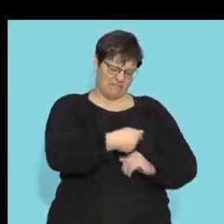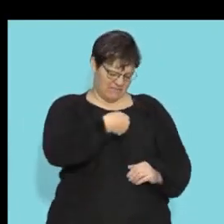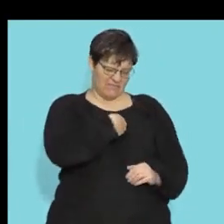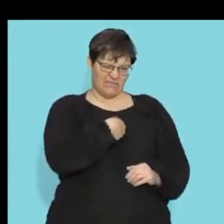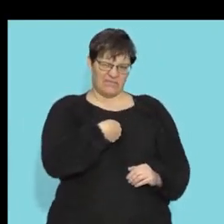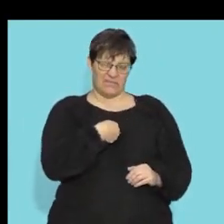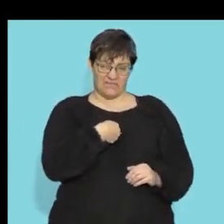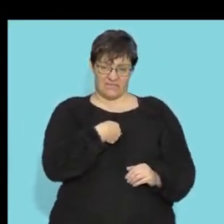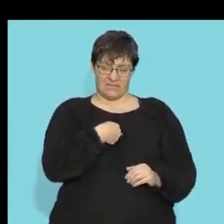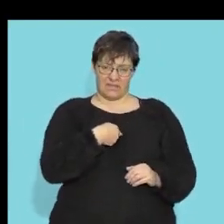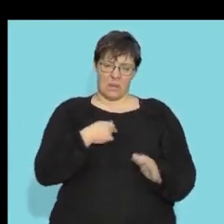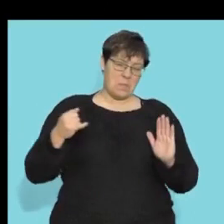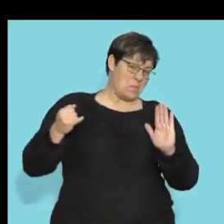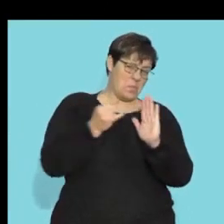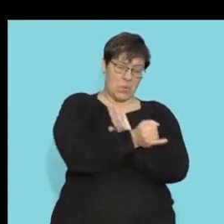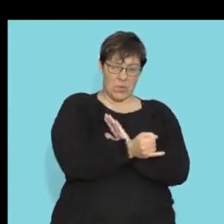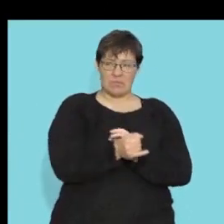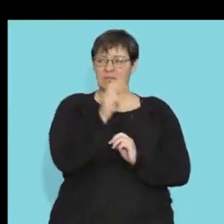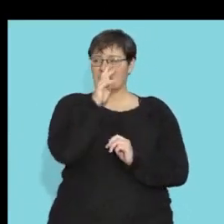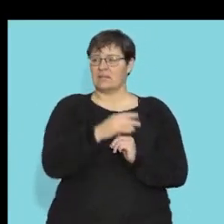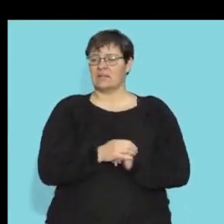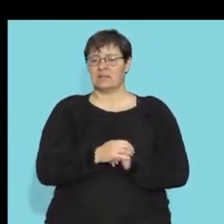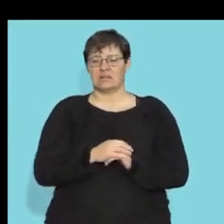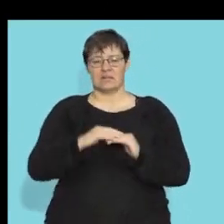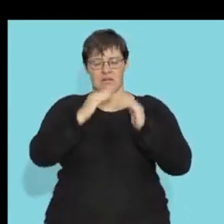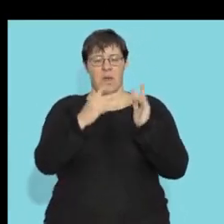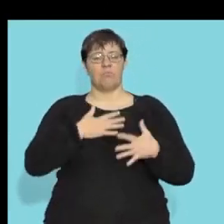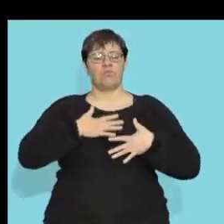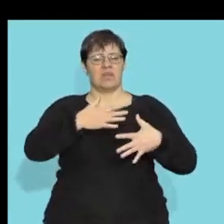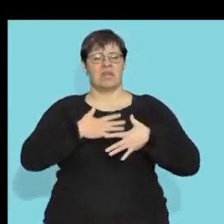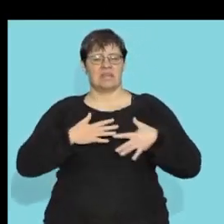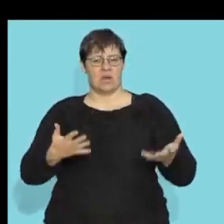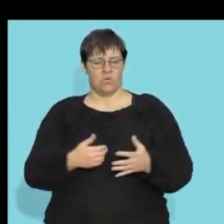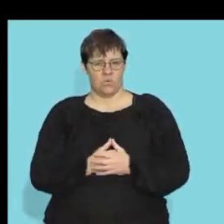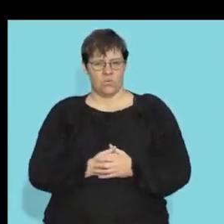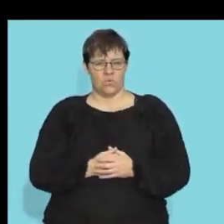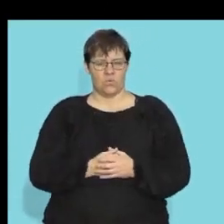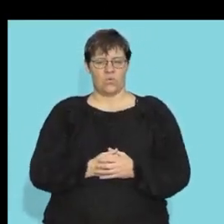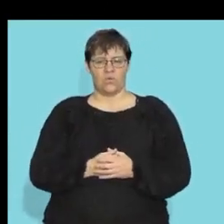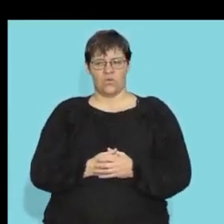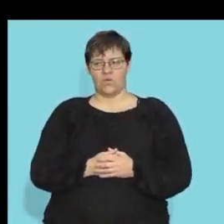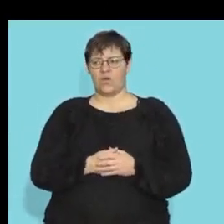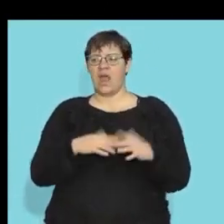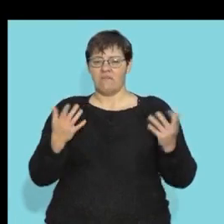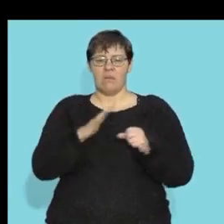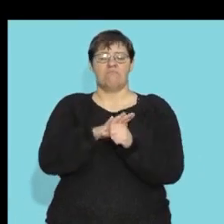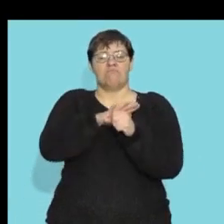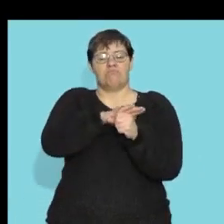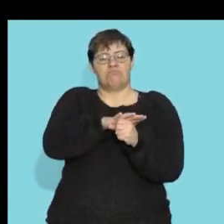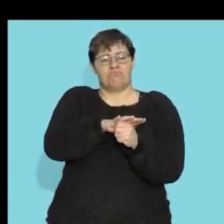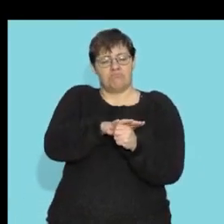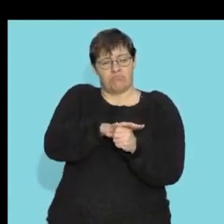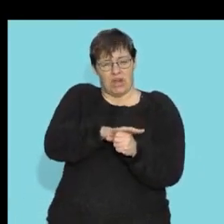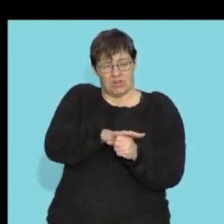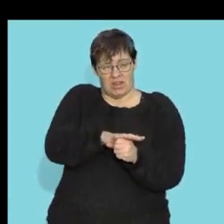chest. Now remember, if I look at my thoracic cavity like that, how did I breathe? Everything was about air